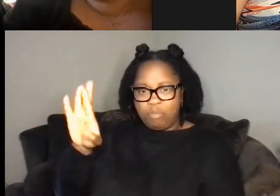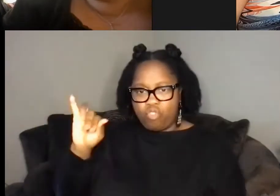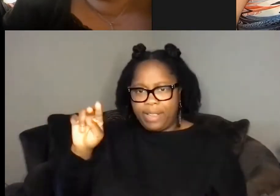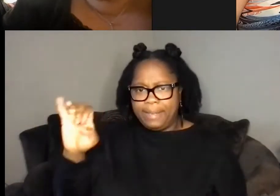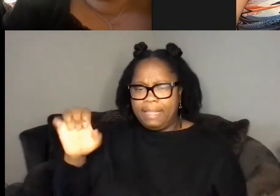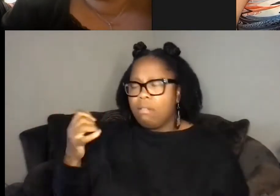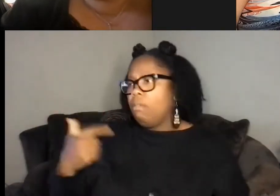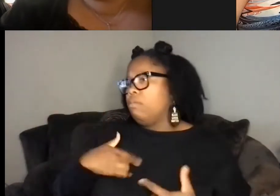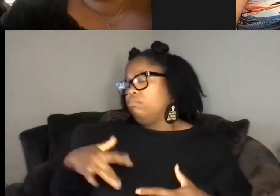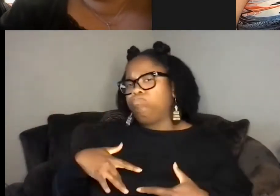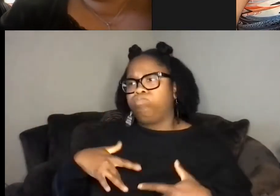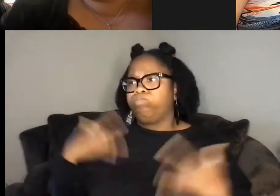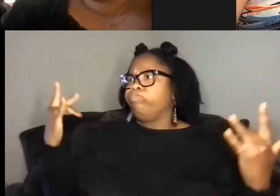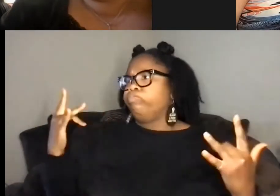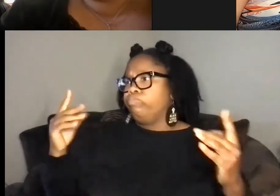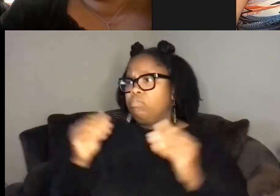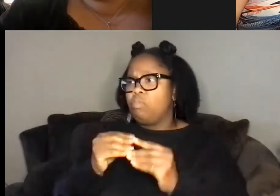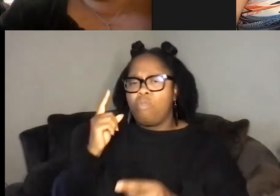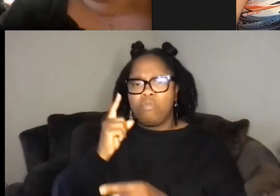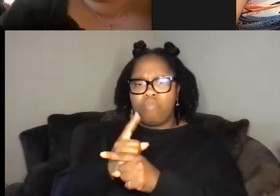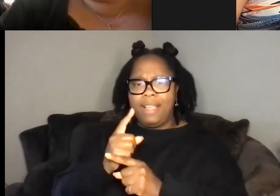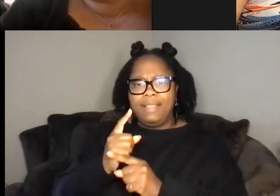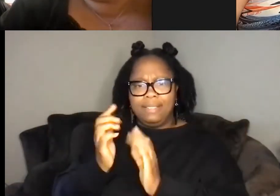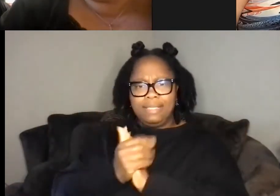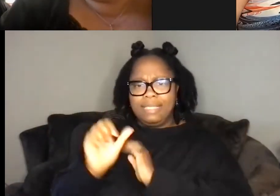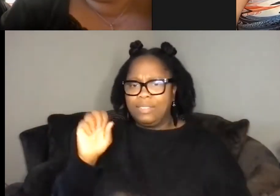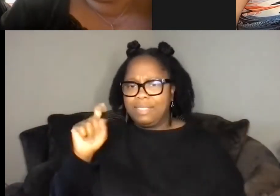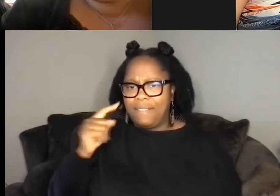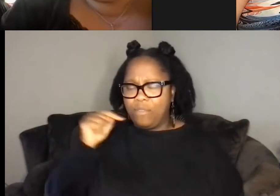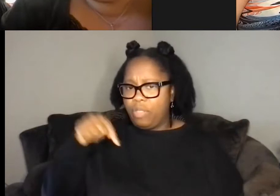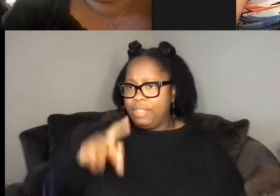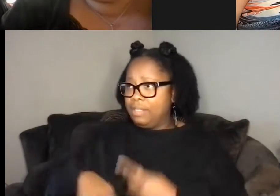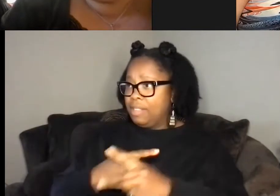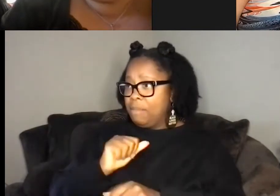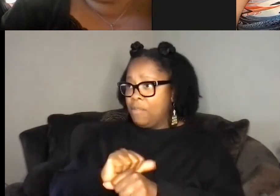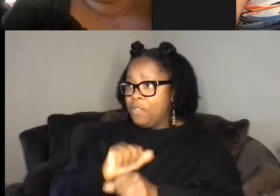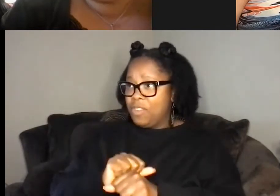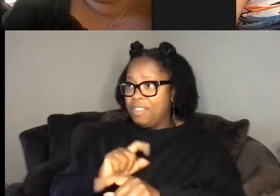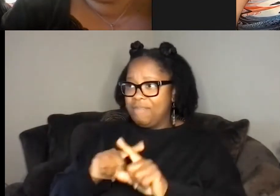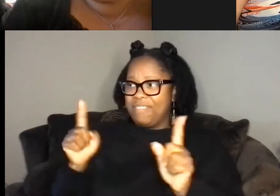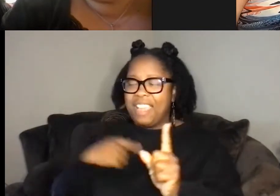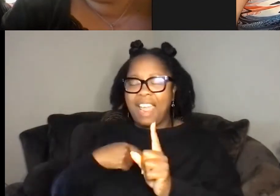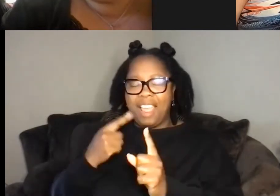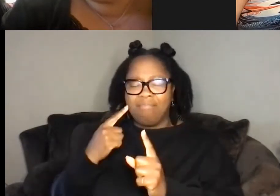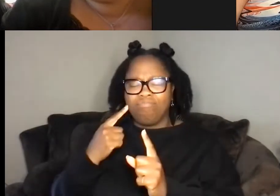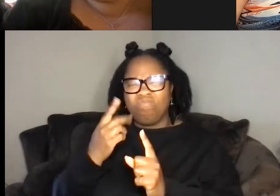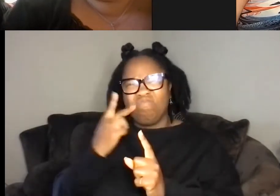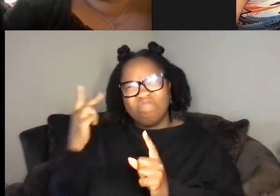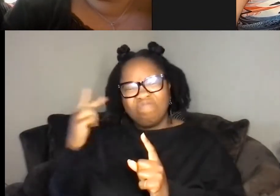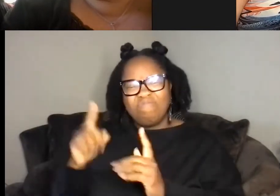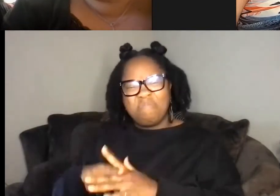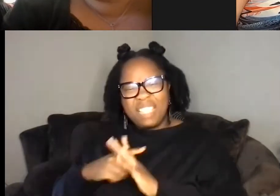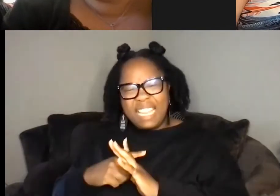think has more the right skill set to do this work. But I've been reflecting a lot on the beginning of that and where we are